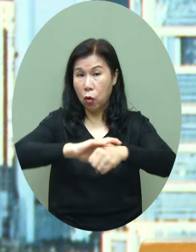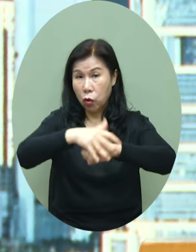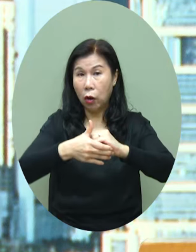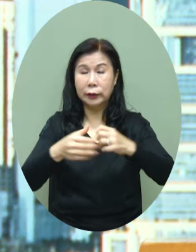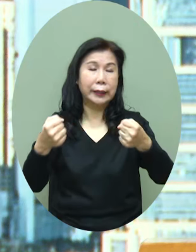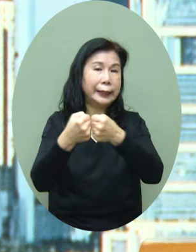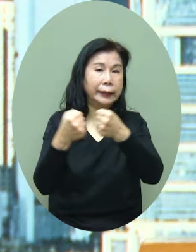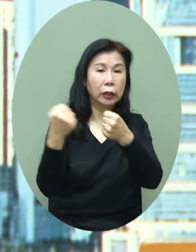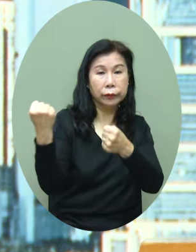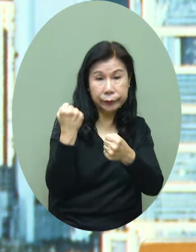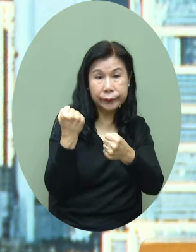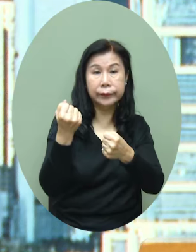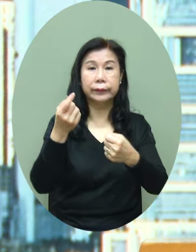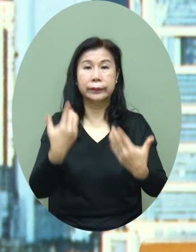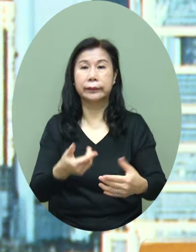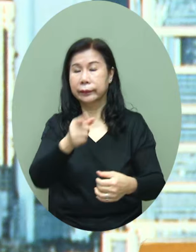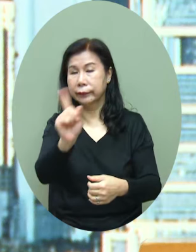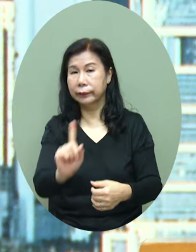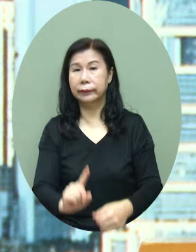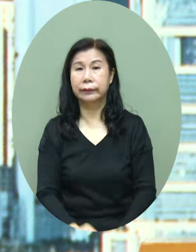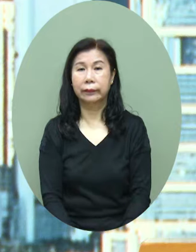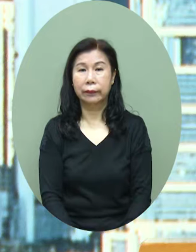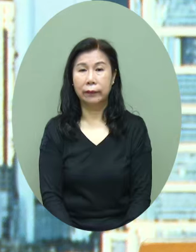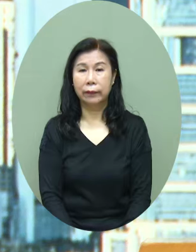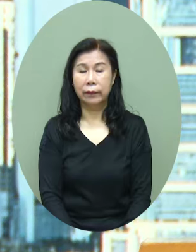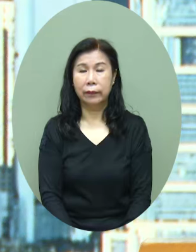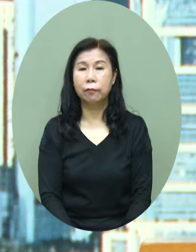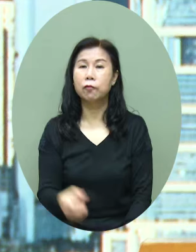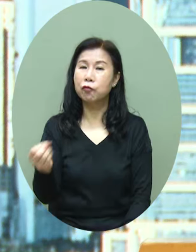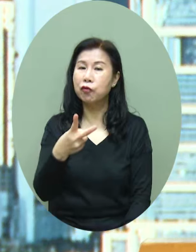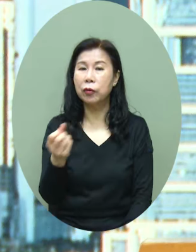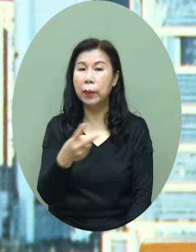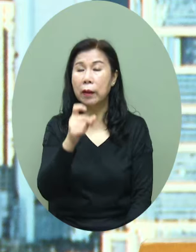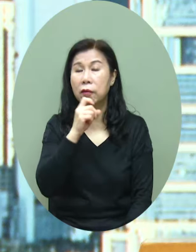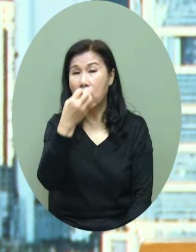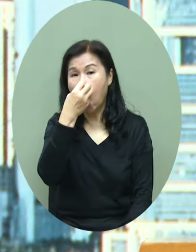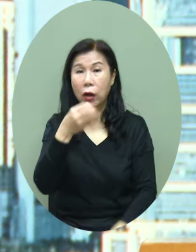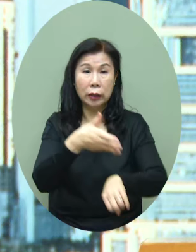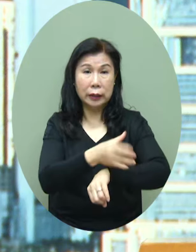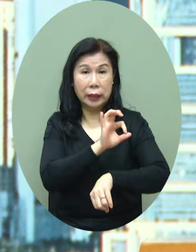our activities which involve everyone in Hong Kong.